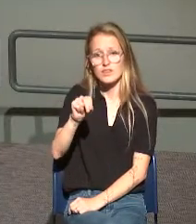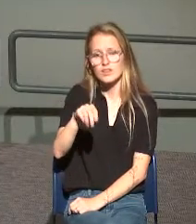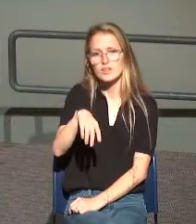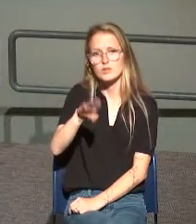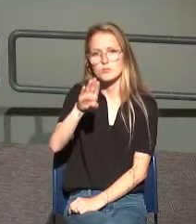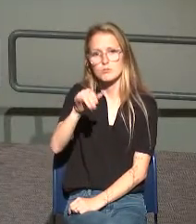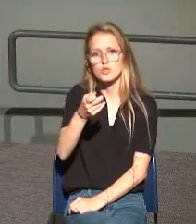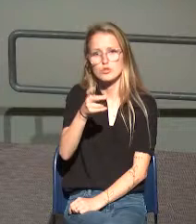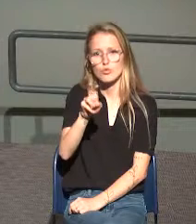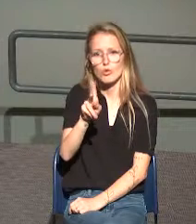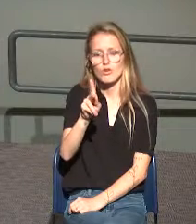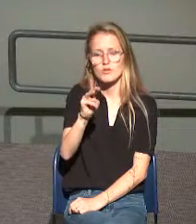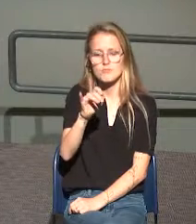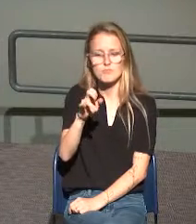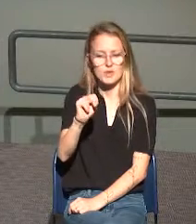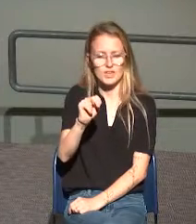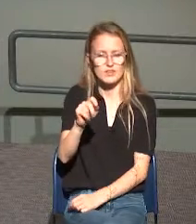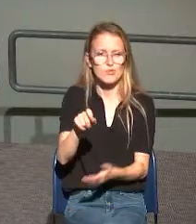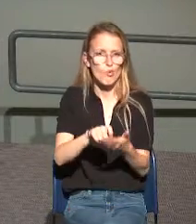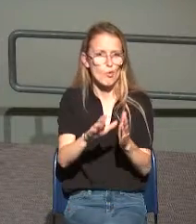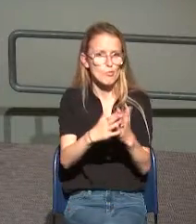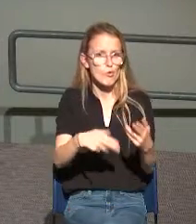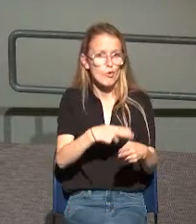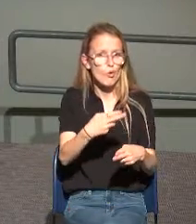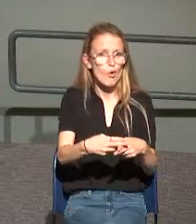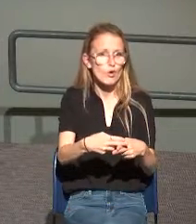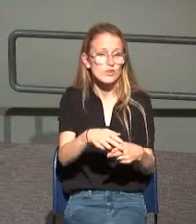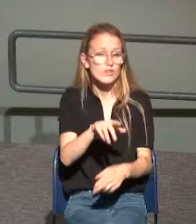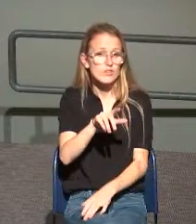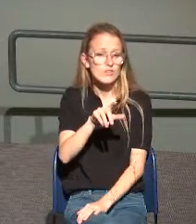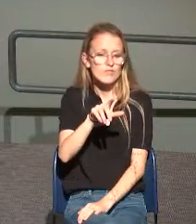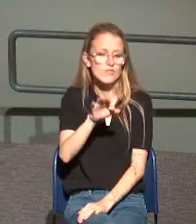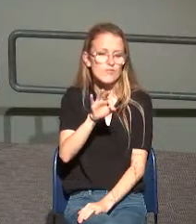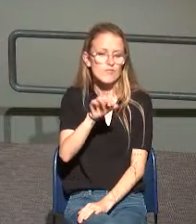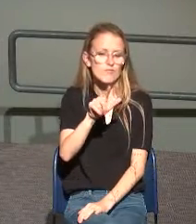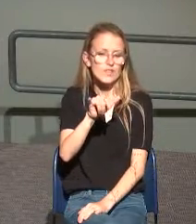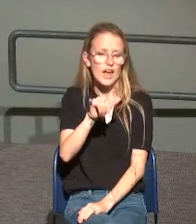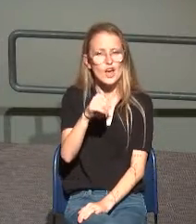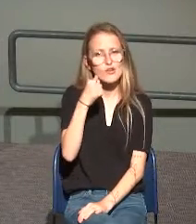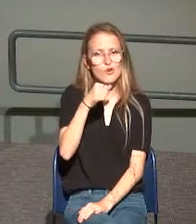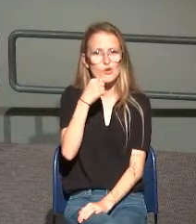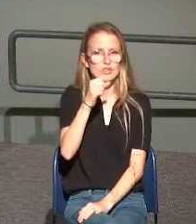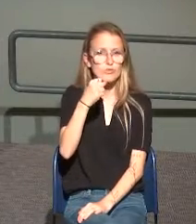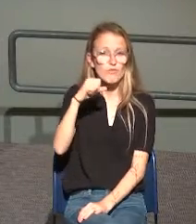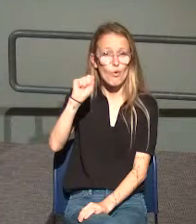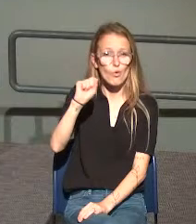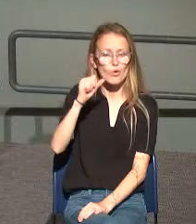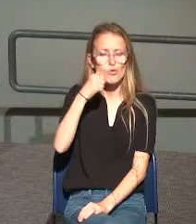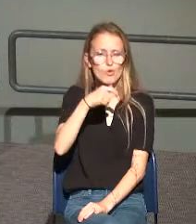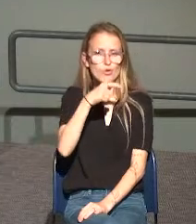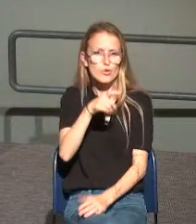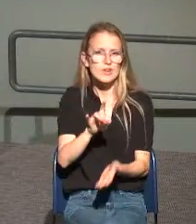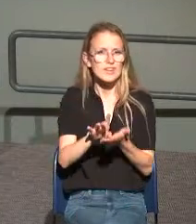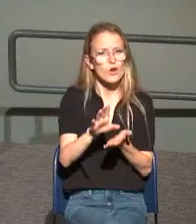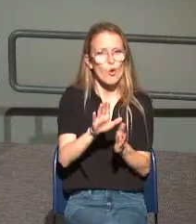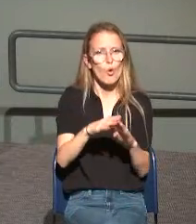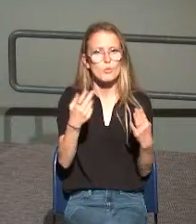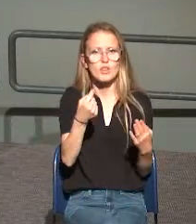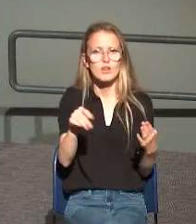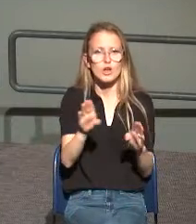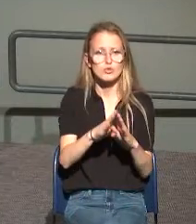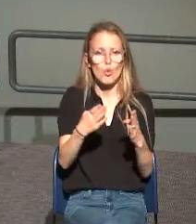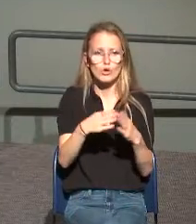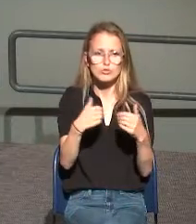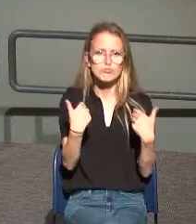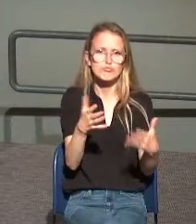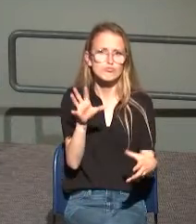Girls Revolt, the story of women who kicked open the door to fly in combat. I